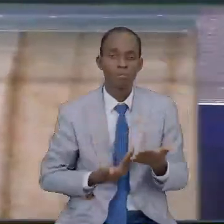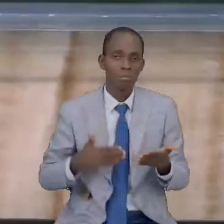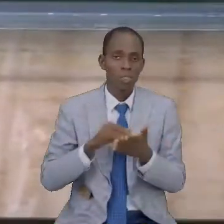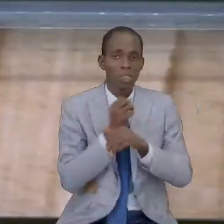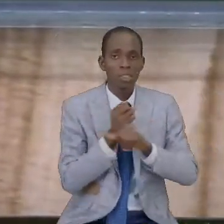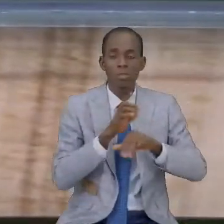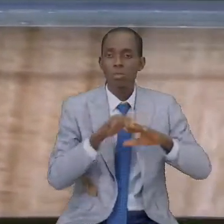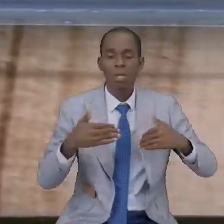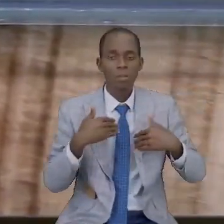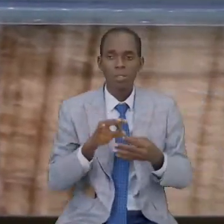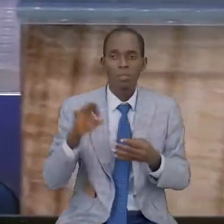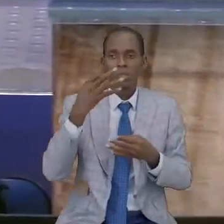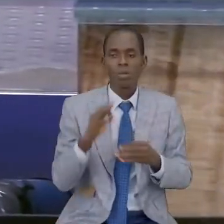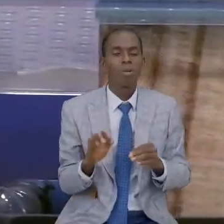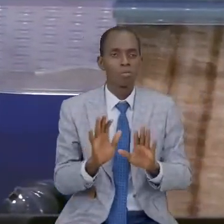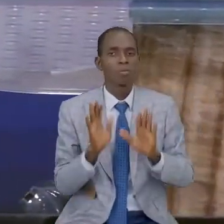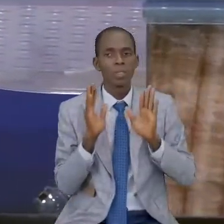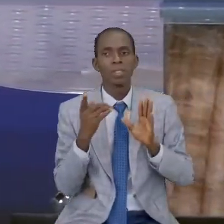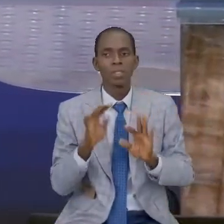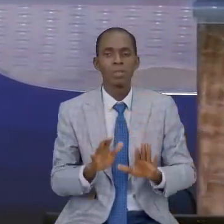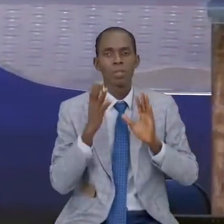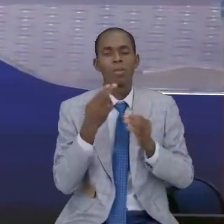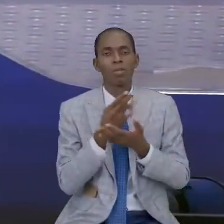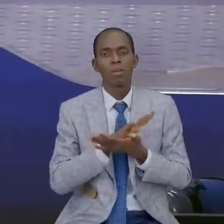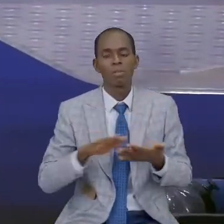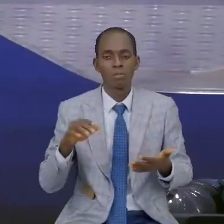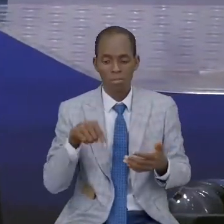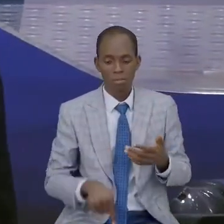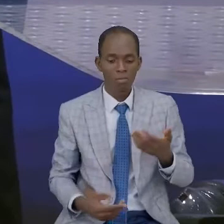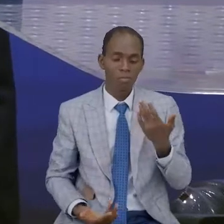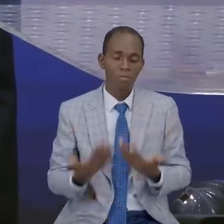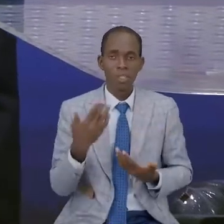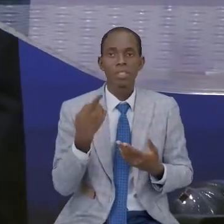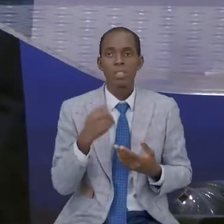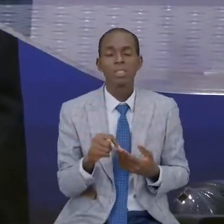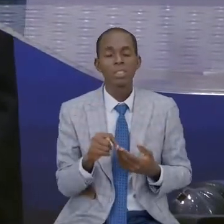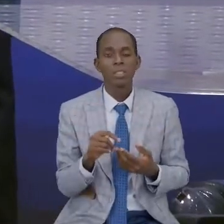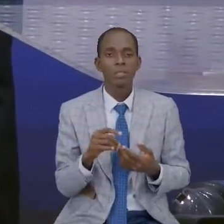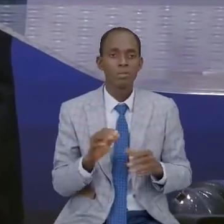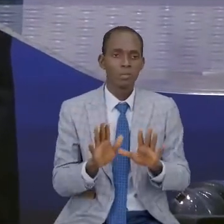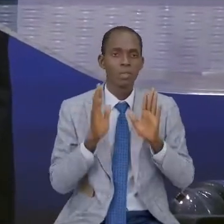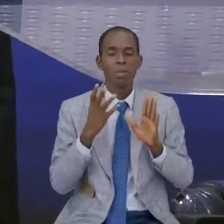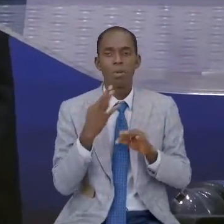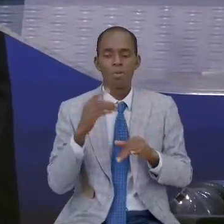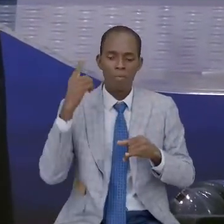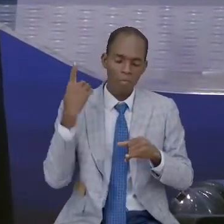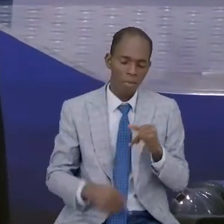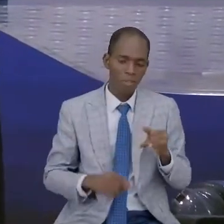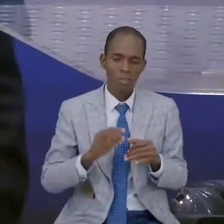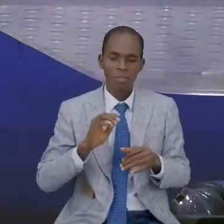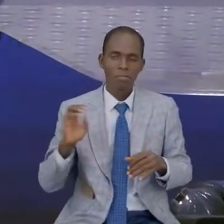again, you don't have the spirit of fear, the fear of hell, and the fear of final,